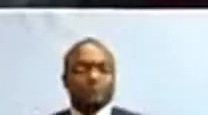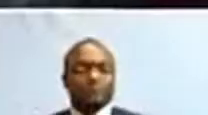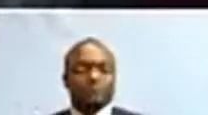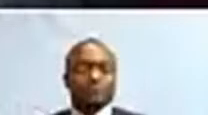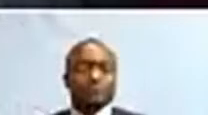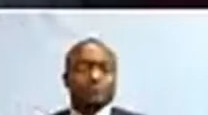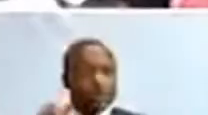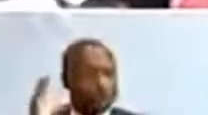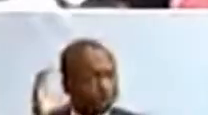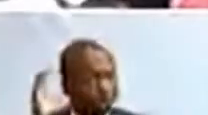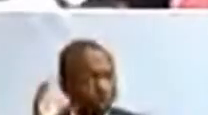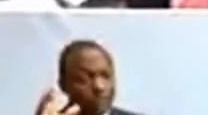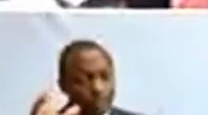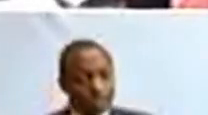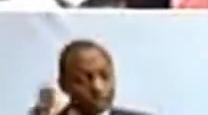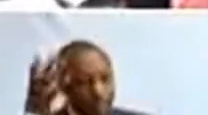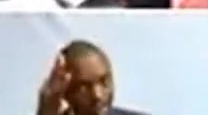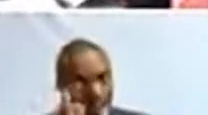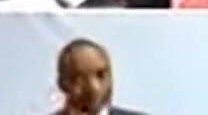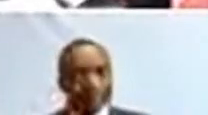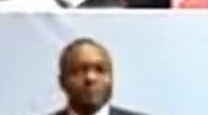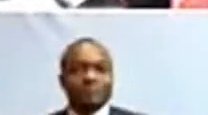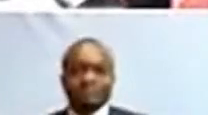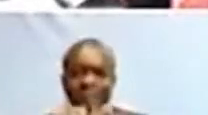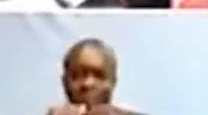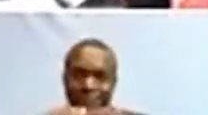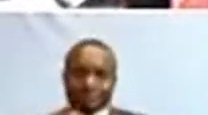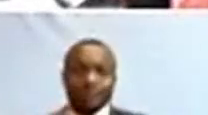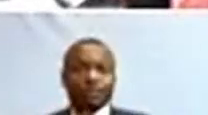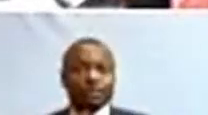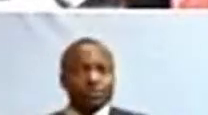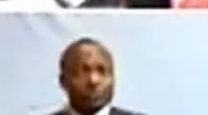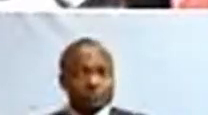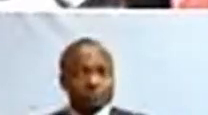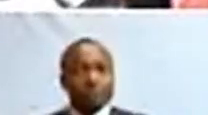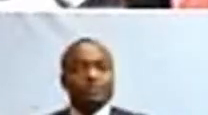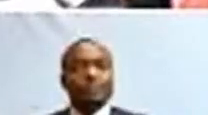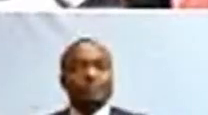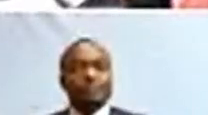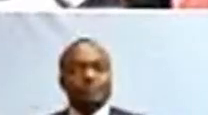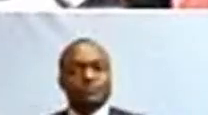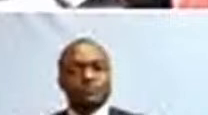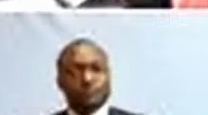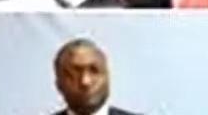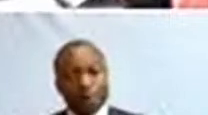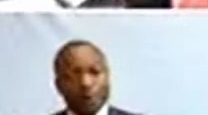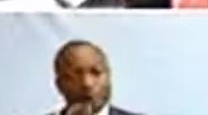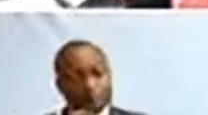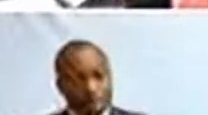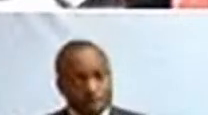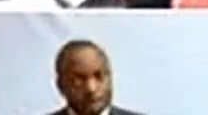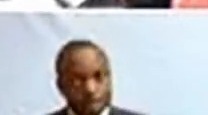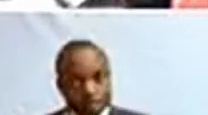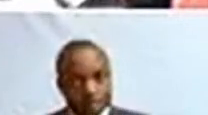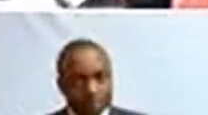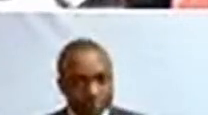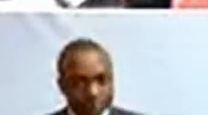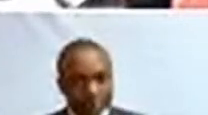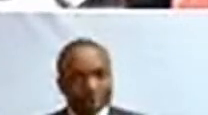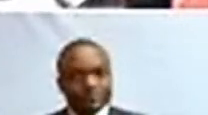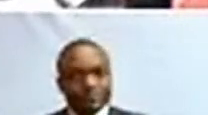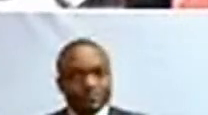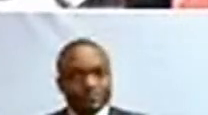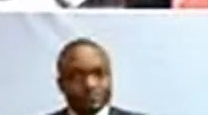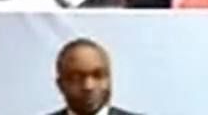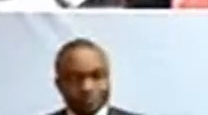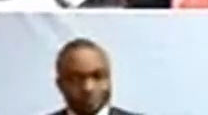Chama Council Secretary. Thank you so much, Chair. I will request the Director of Finance to take up with this